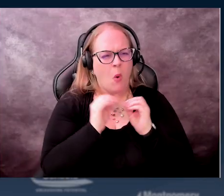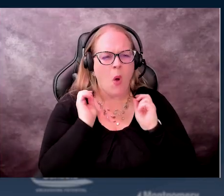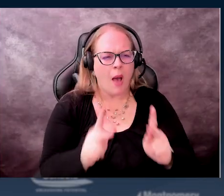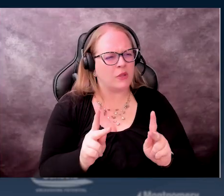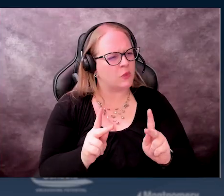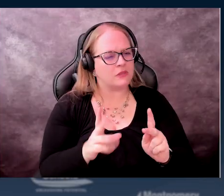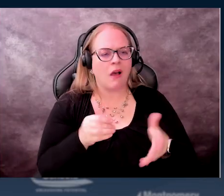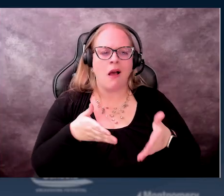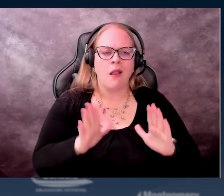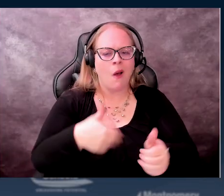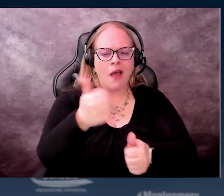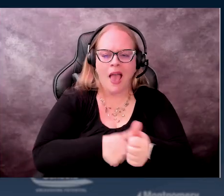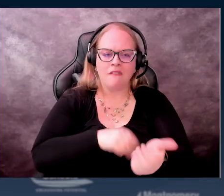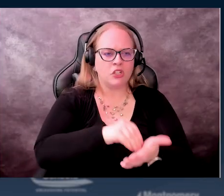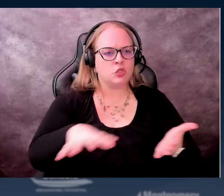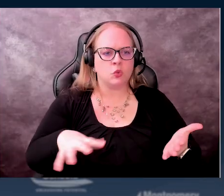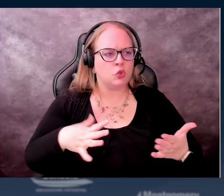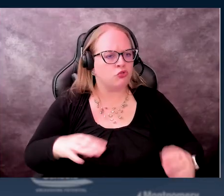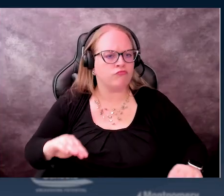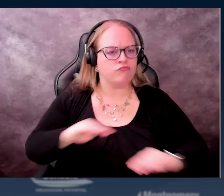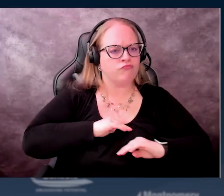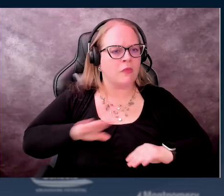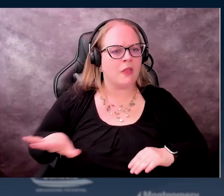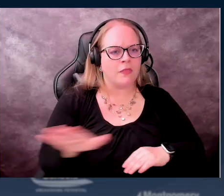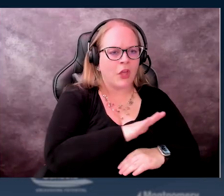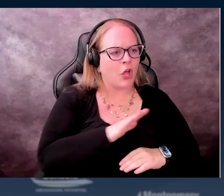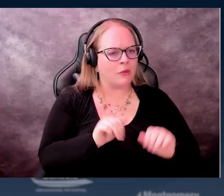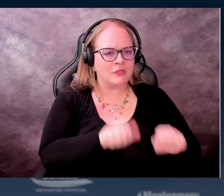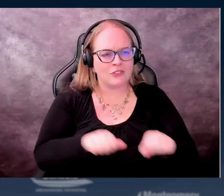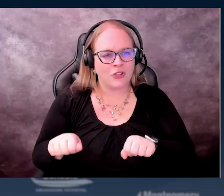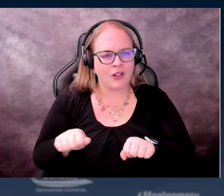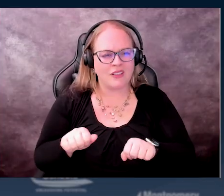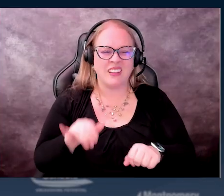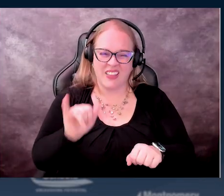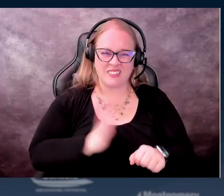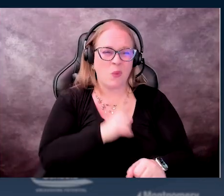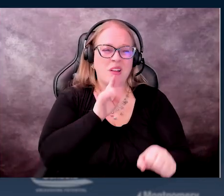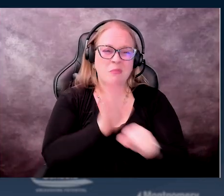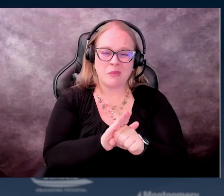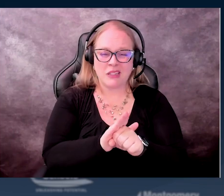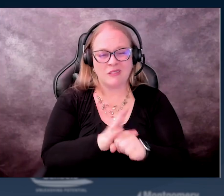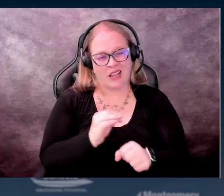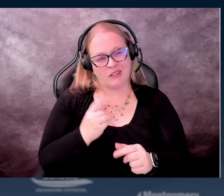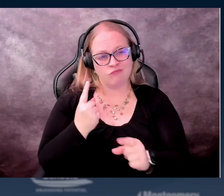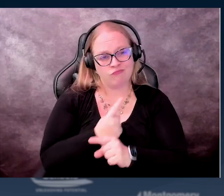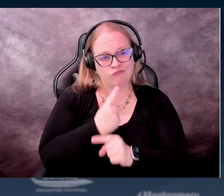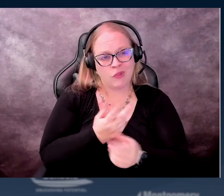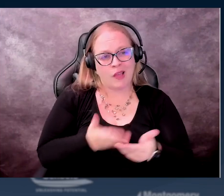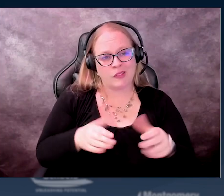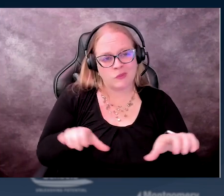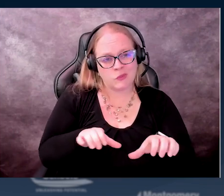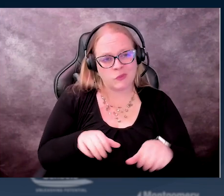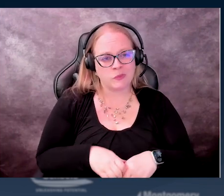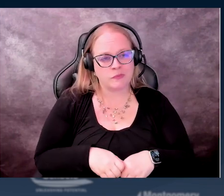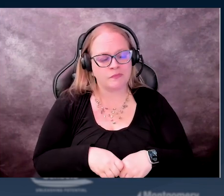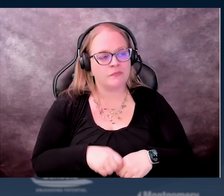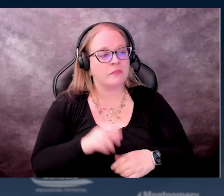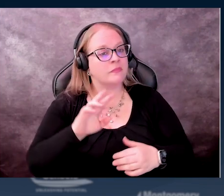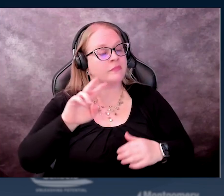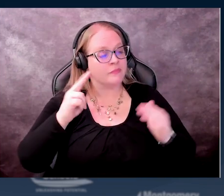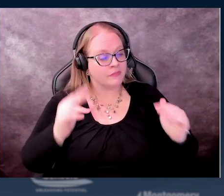student. That's the commitment, and it's the right thing to do. Secondary academic programs